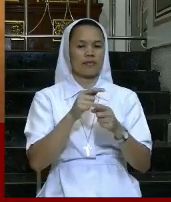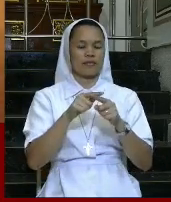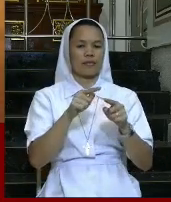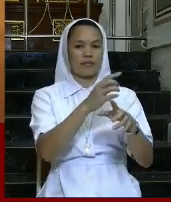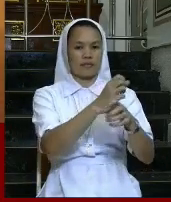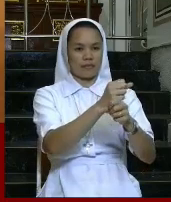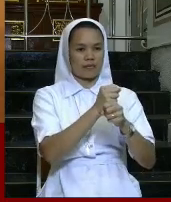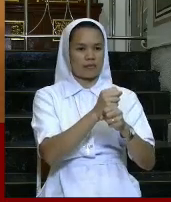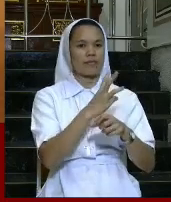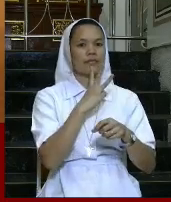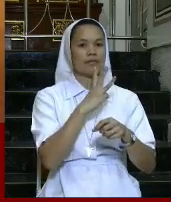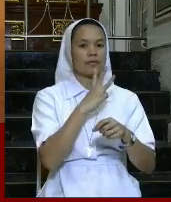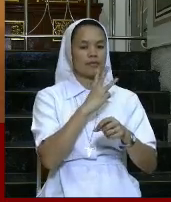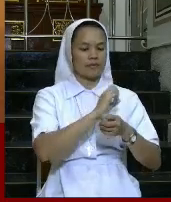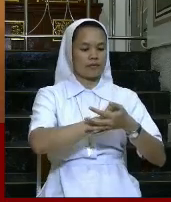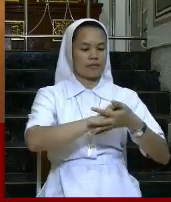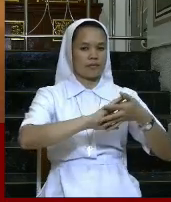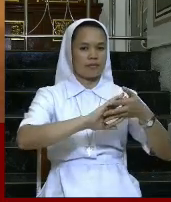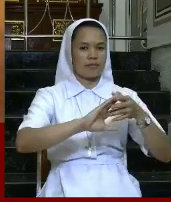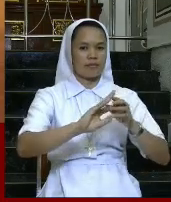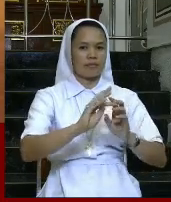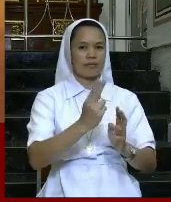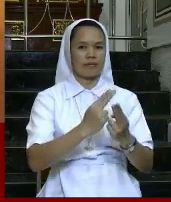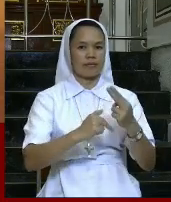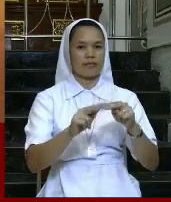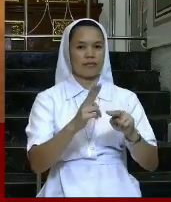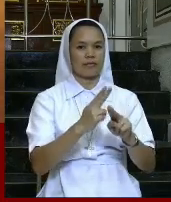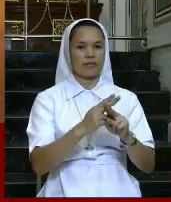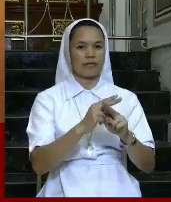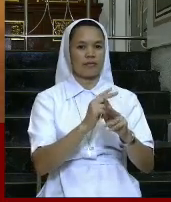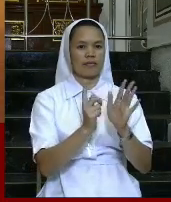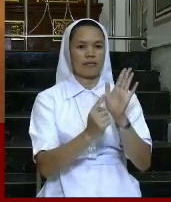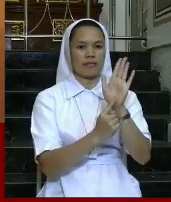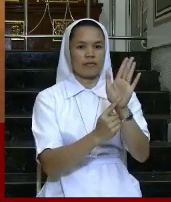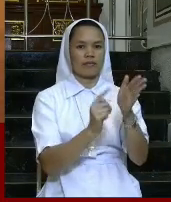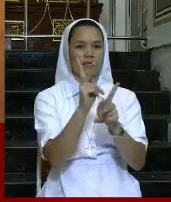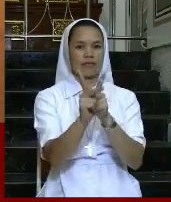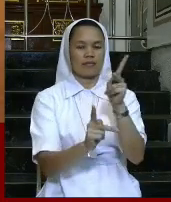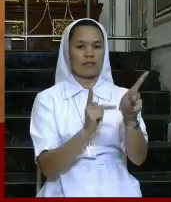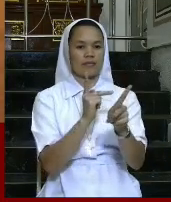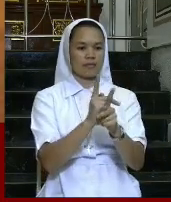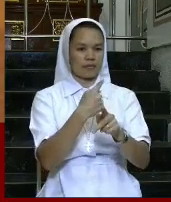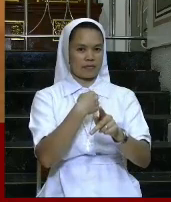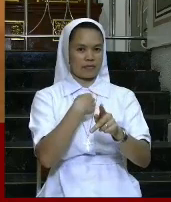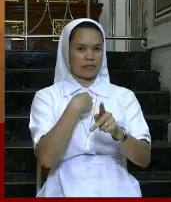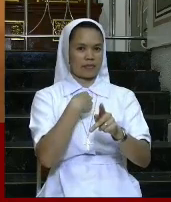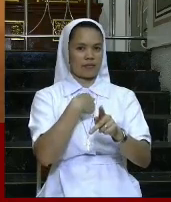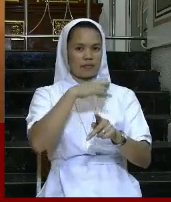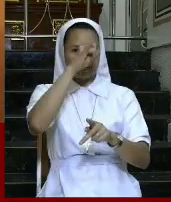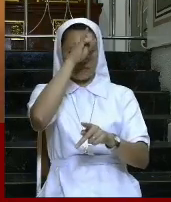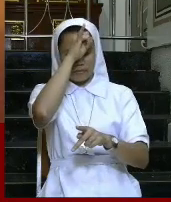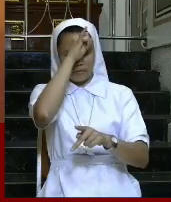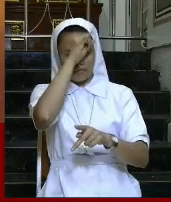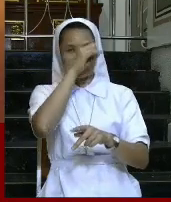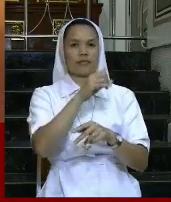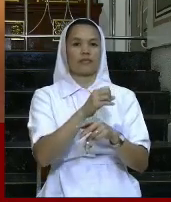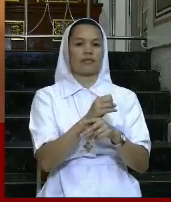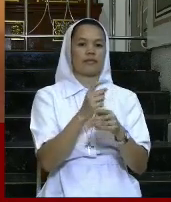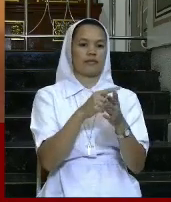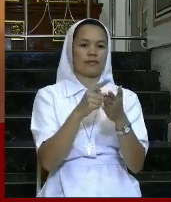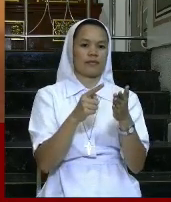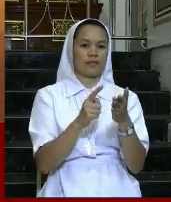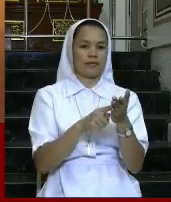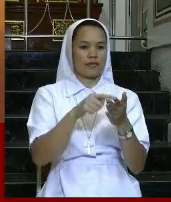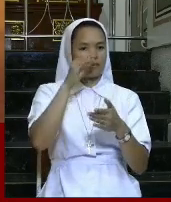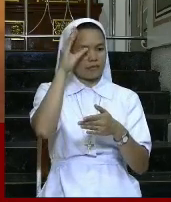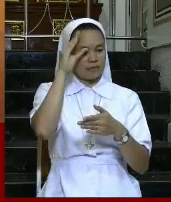water and washed his hands in the sight of the crowd, saying, I am innocent of this man's blood.